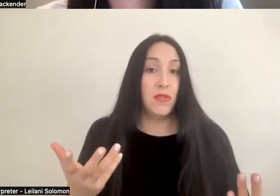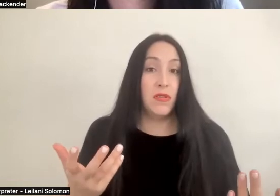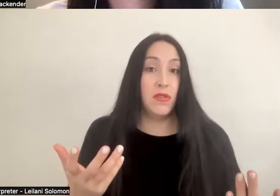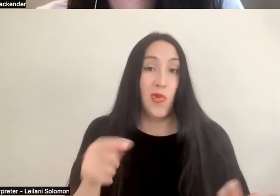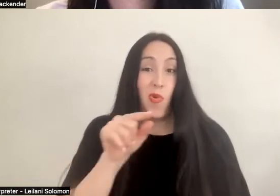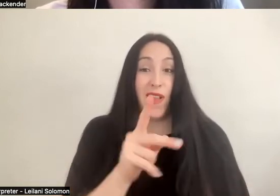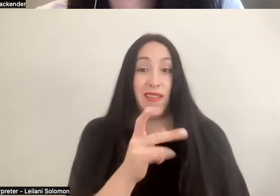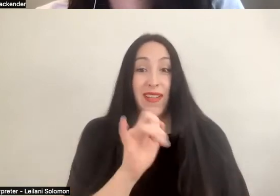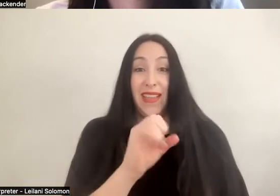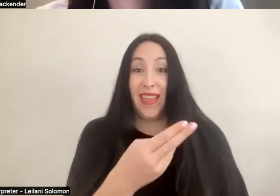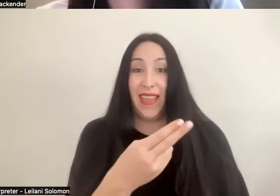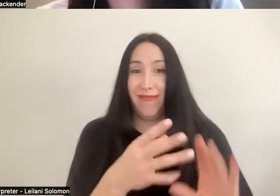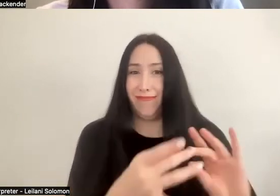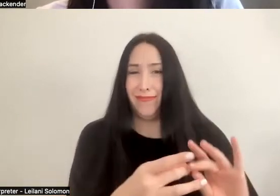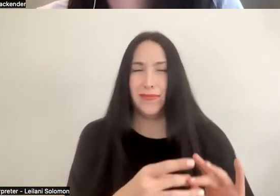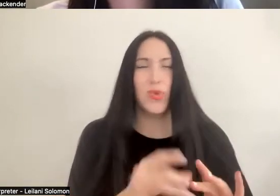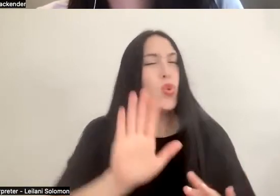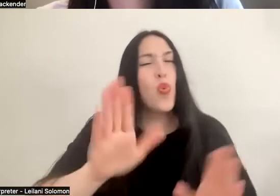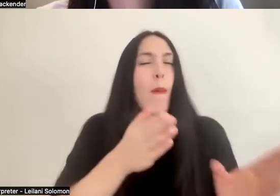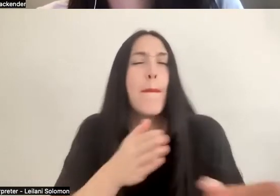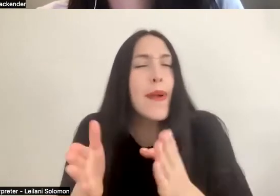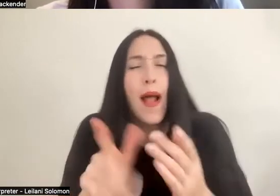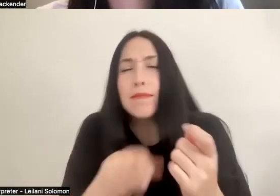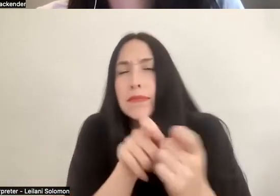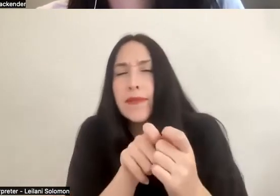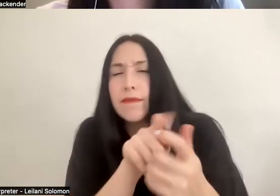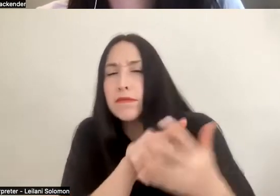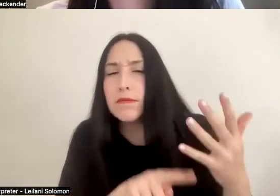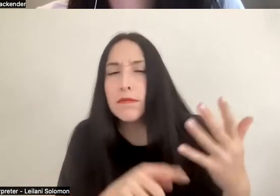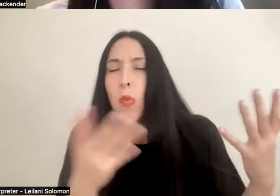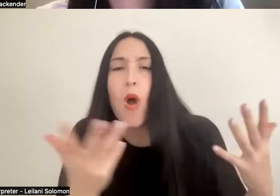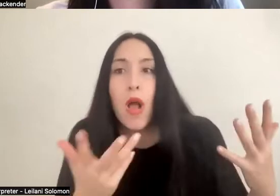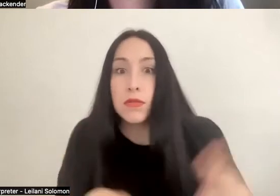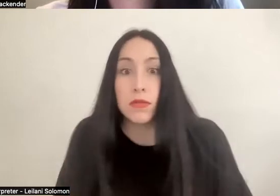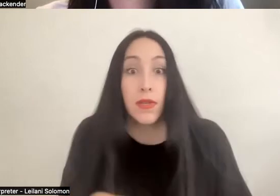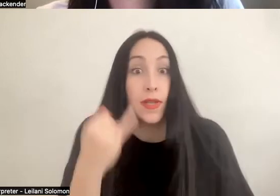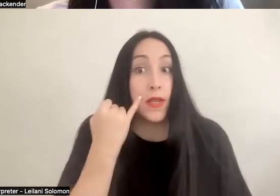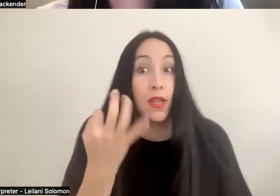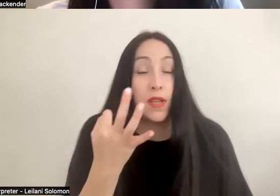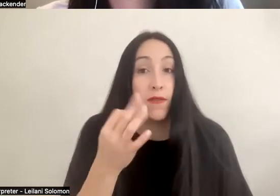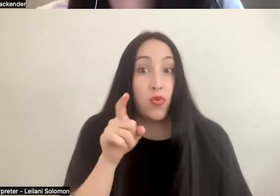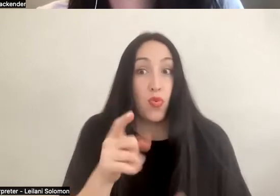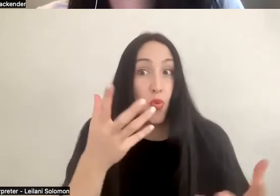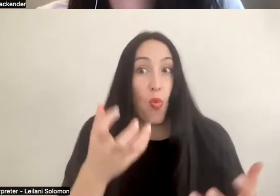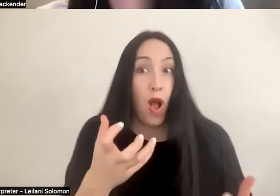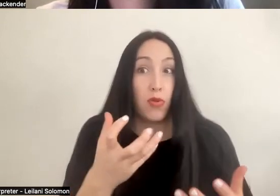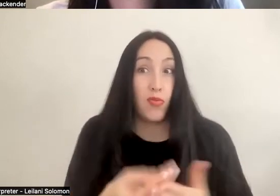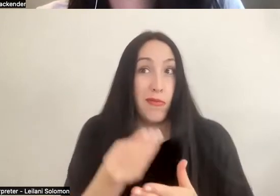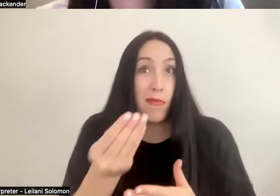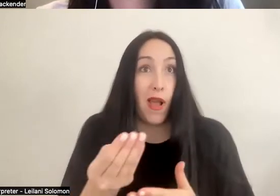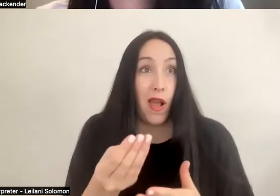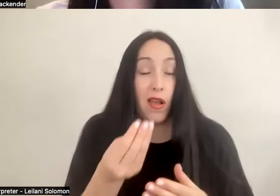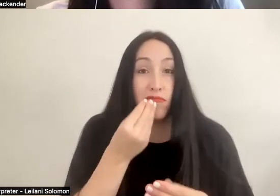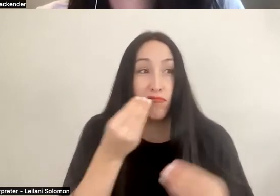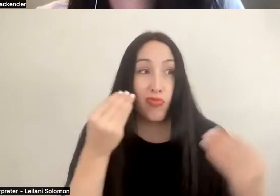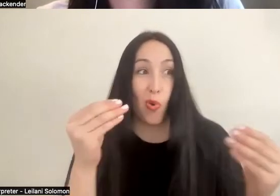is your plan, right? If you wanted to buy groceries next week, probably investing in the most riskiest